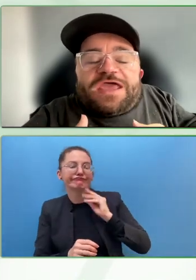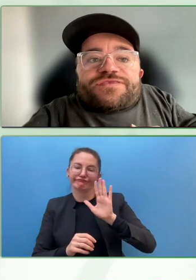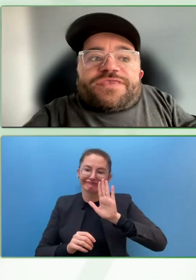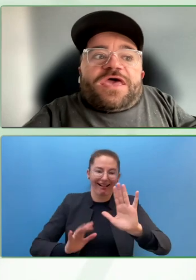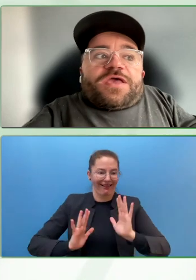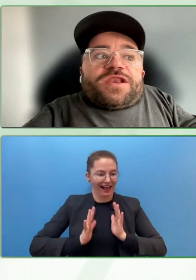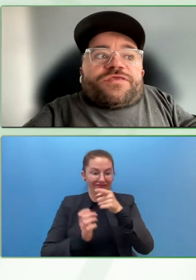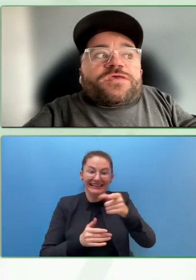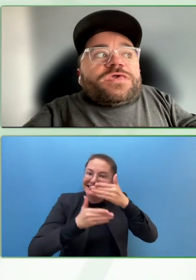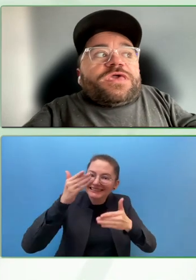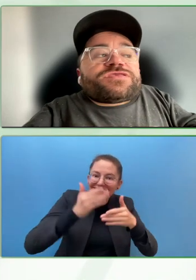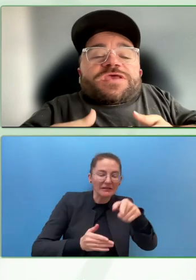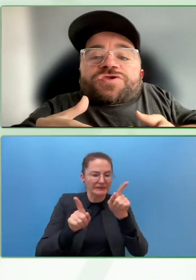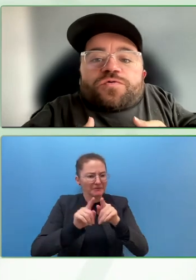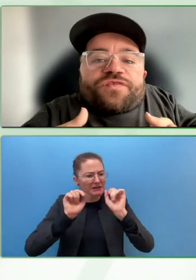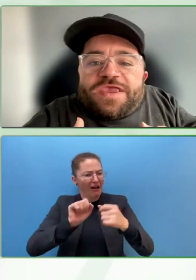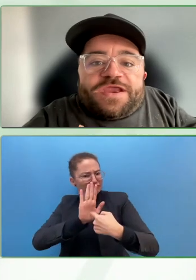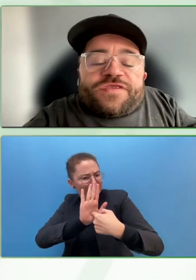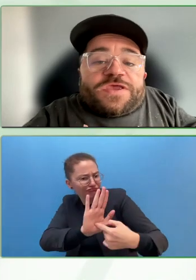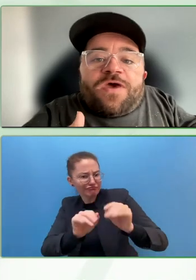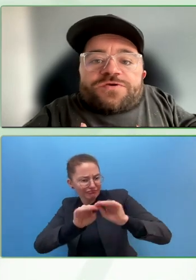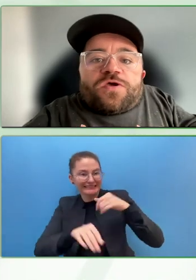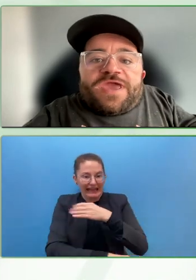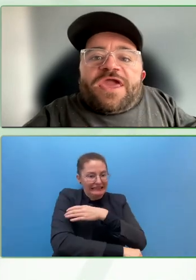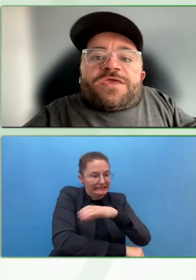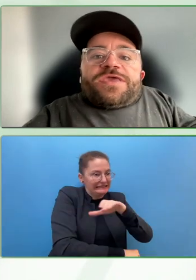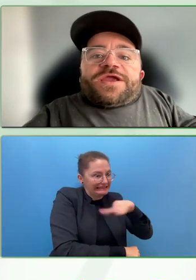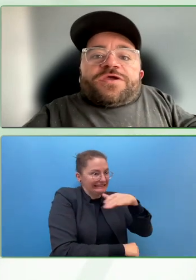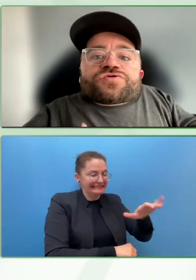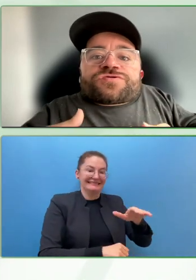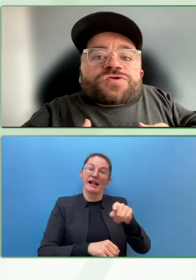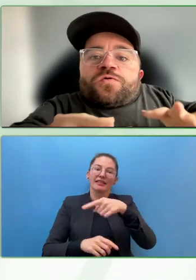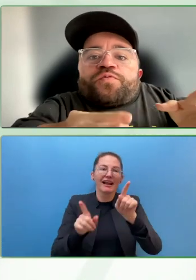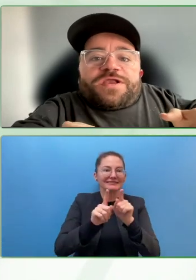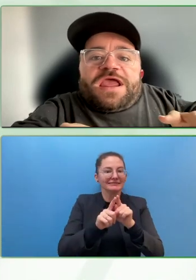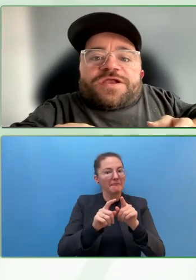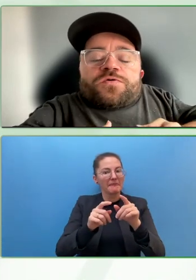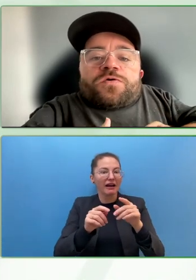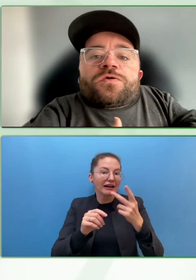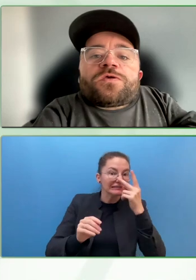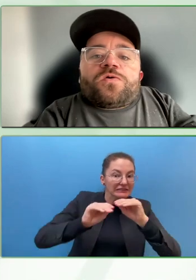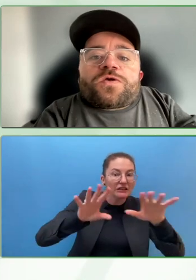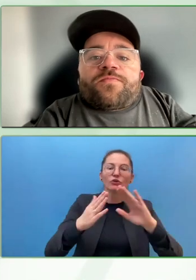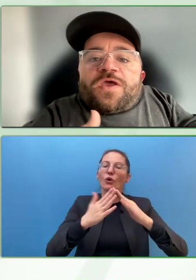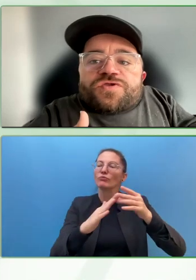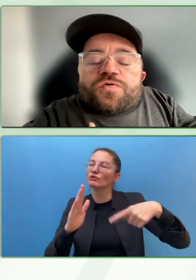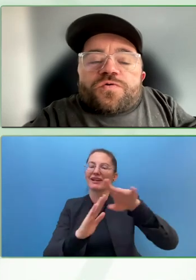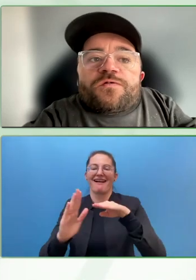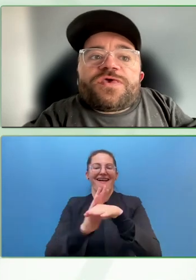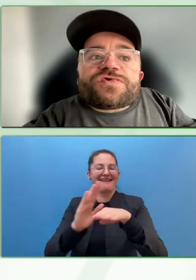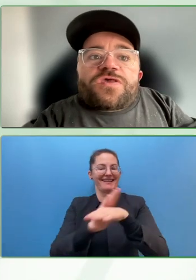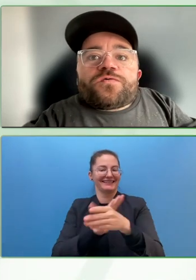nuance, add that kind of additional thinking that you might not get in a traditional print ad or